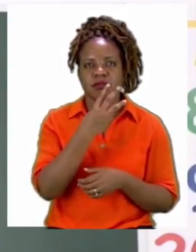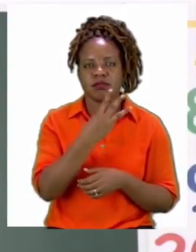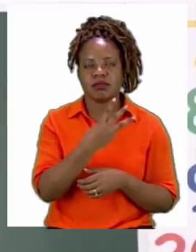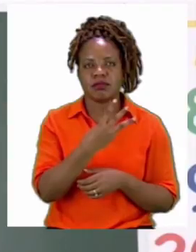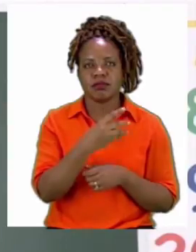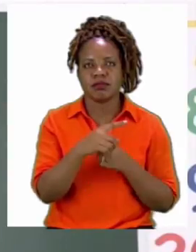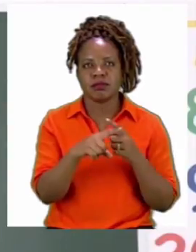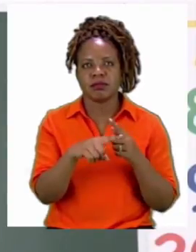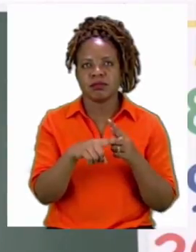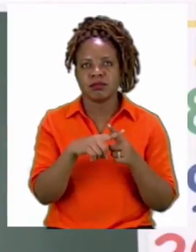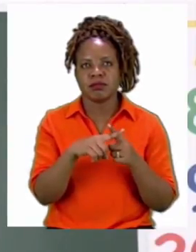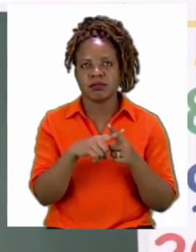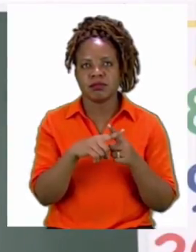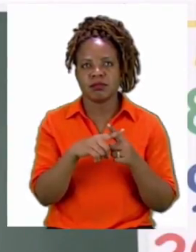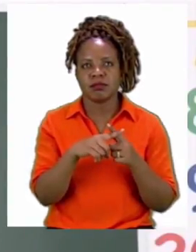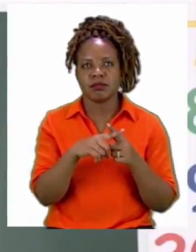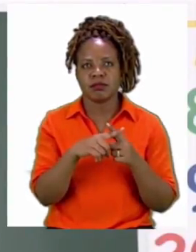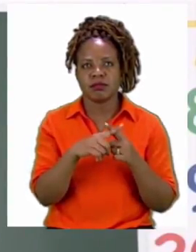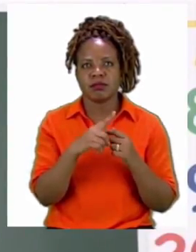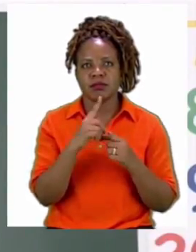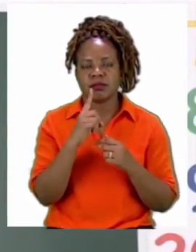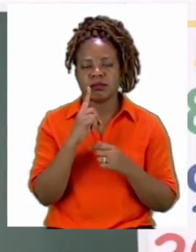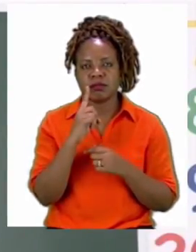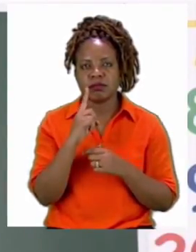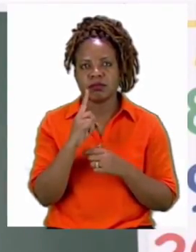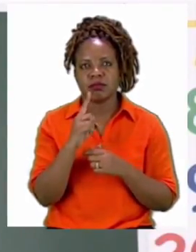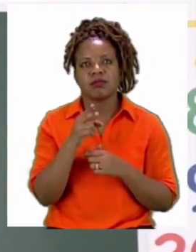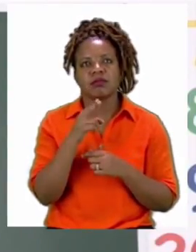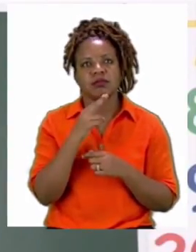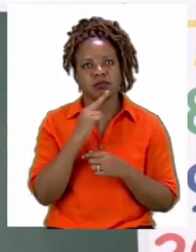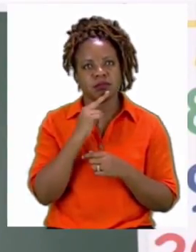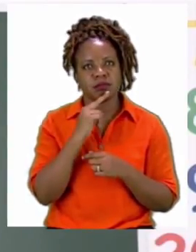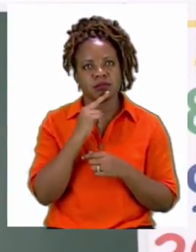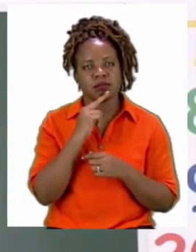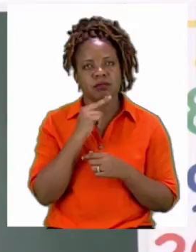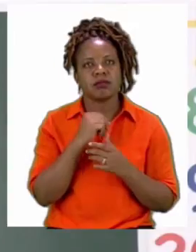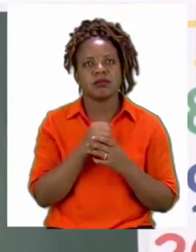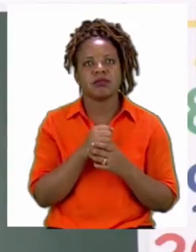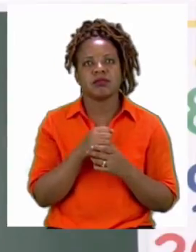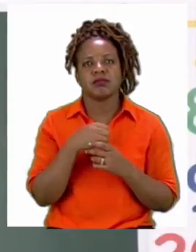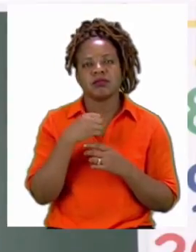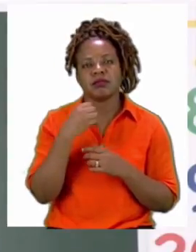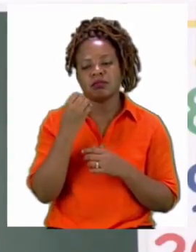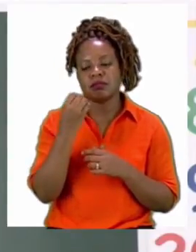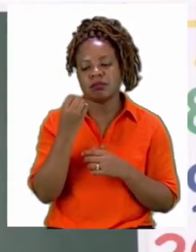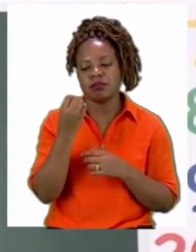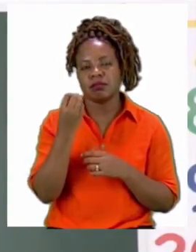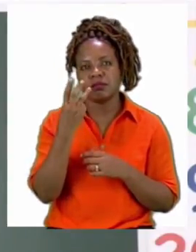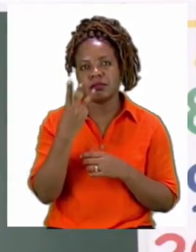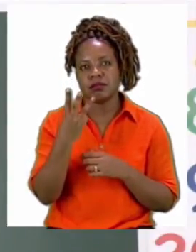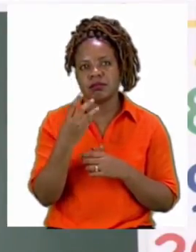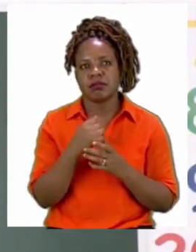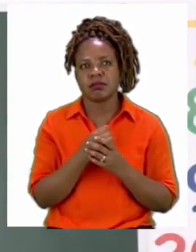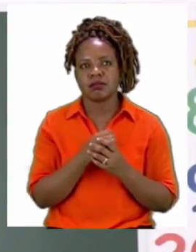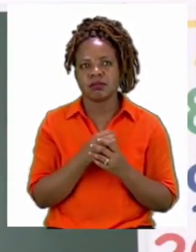3 sets of 1 equals 3. So we're going to double check that answer. The